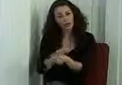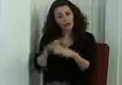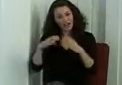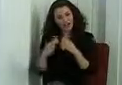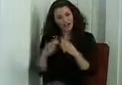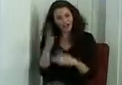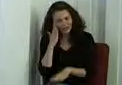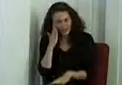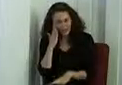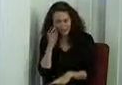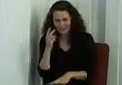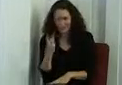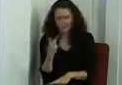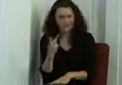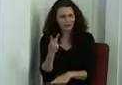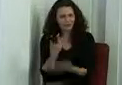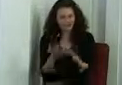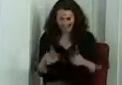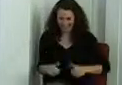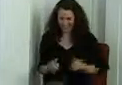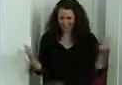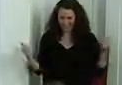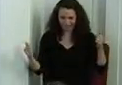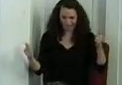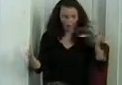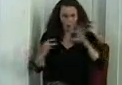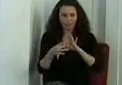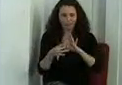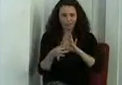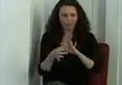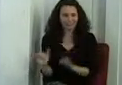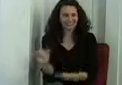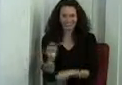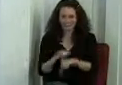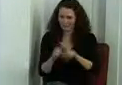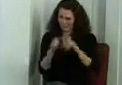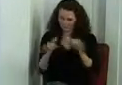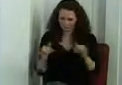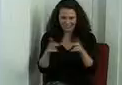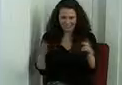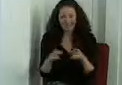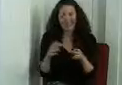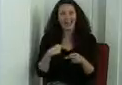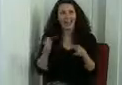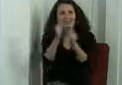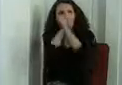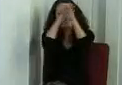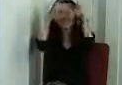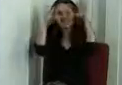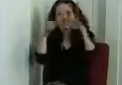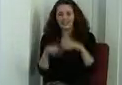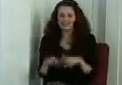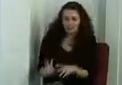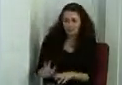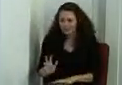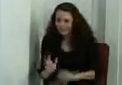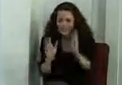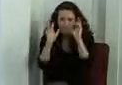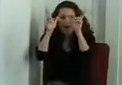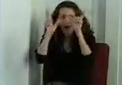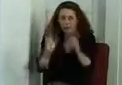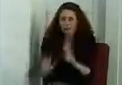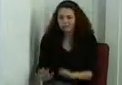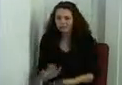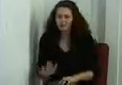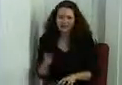things exist in the same place at the same time? I just have this wonderful vision of them dribbling the ball down. I think that's what